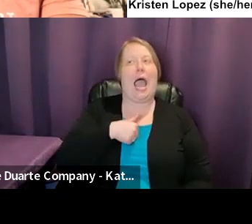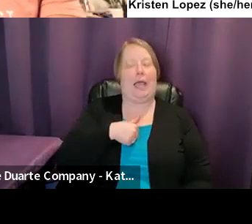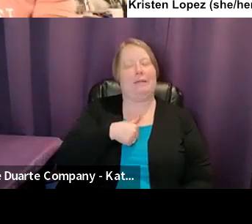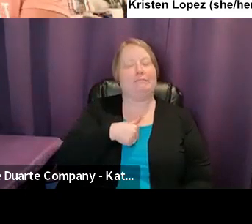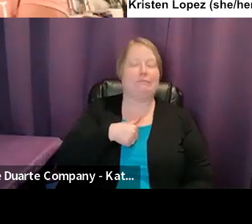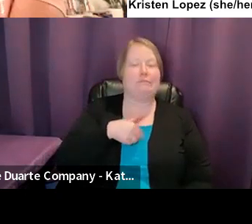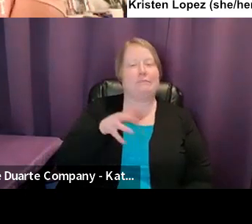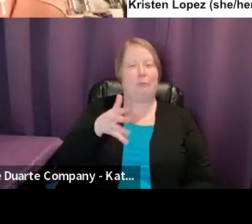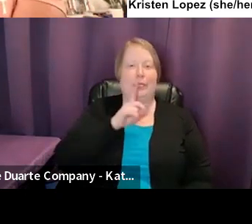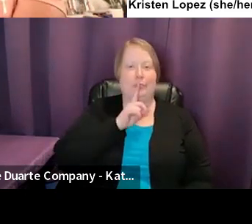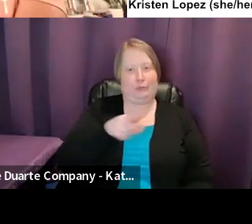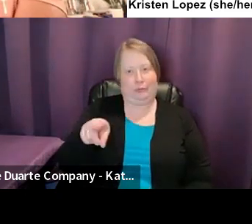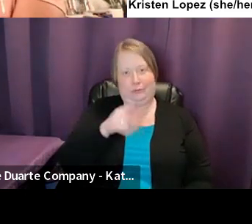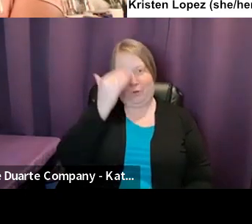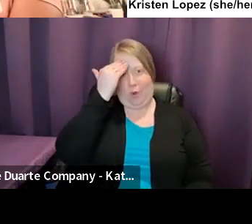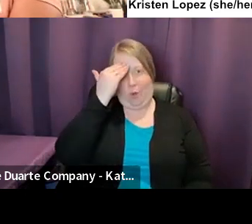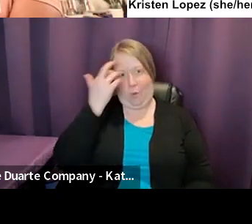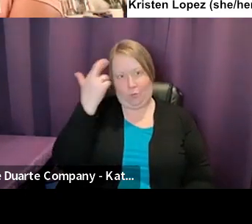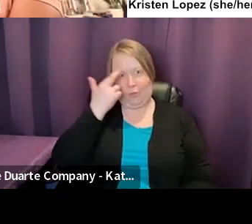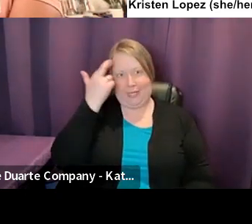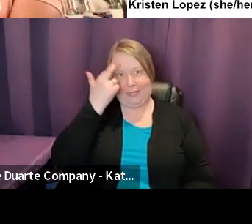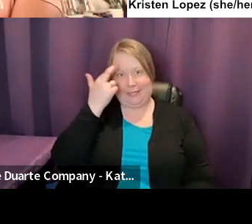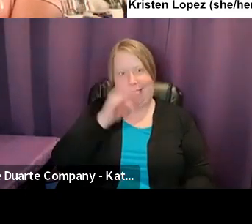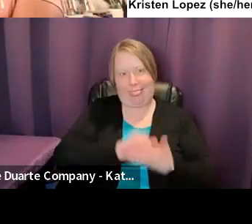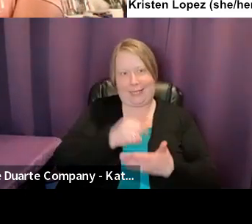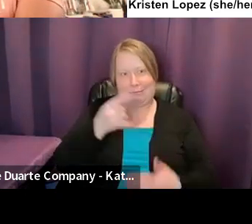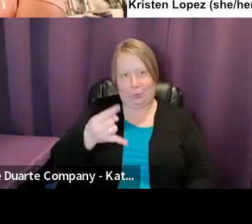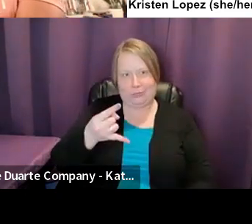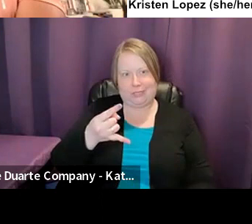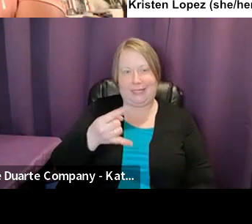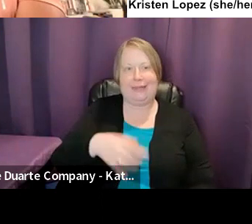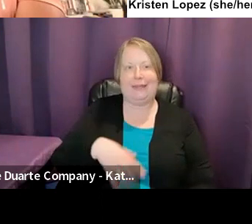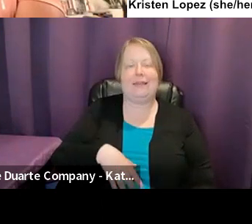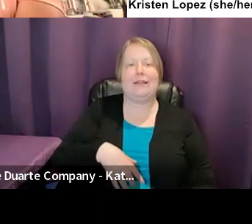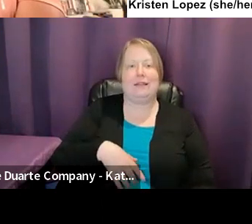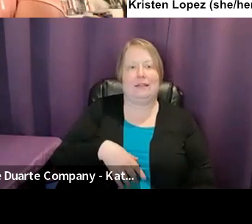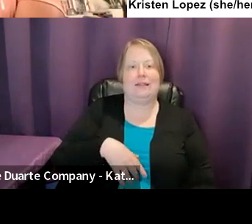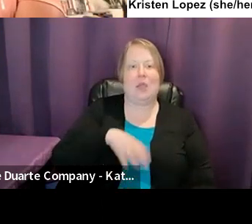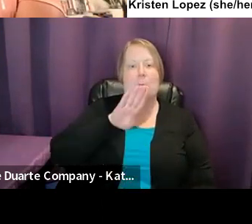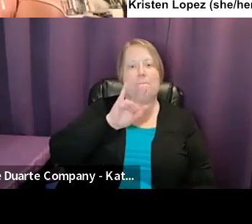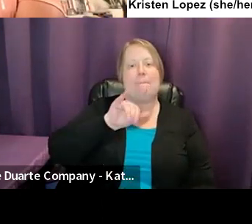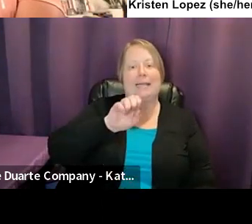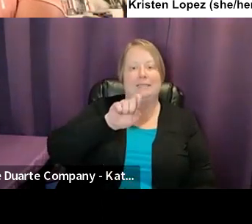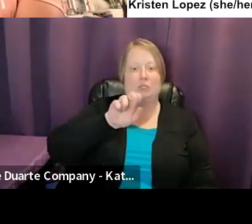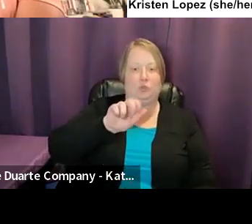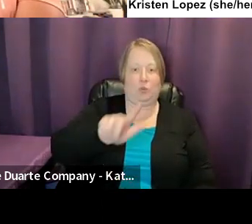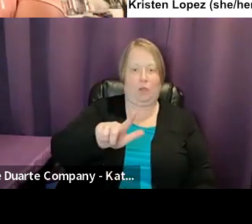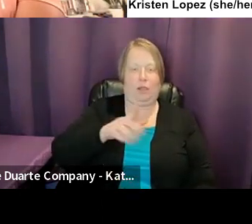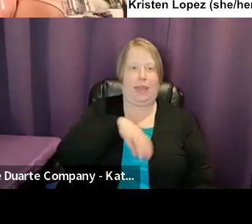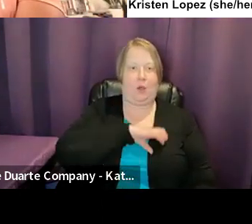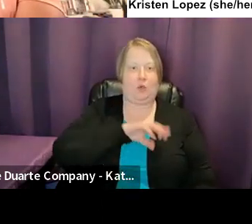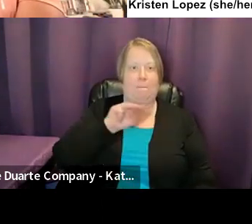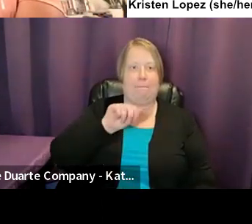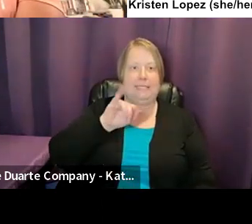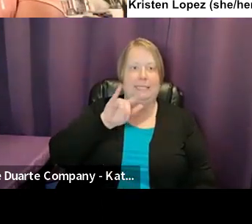everybody in this room knows why. That's bullshit. It was the bisexual character, Matilda, played